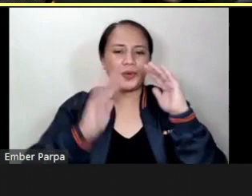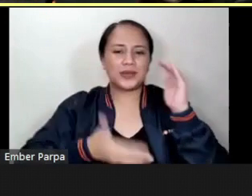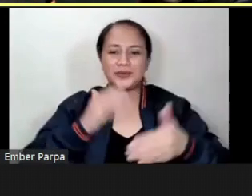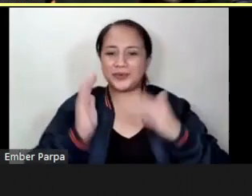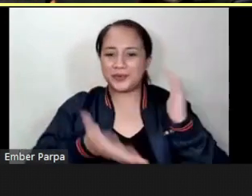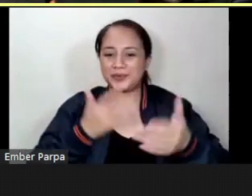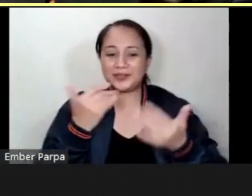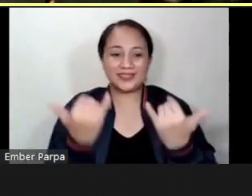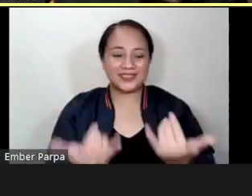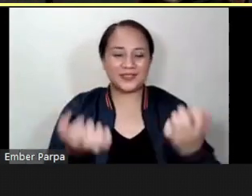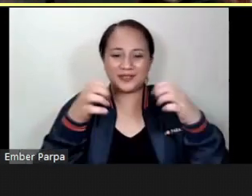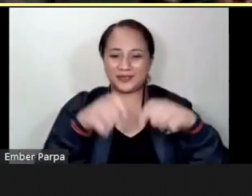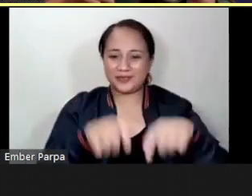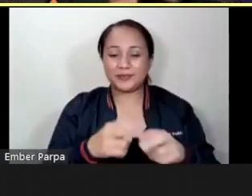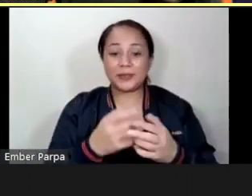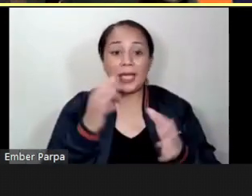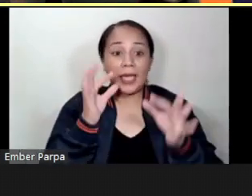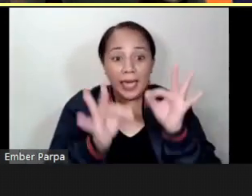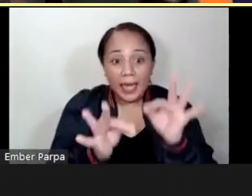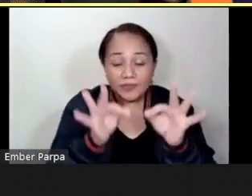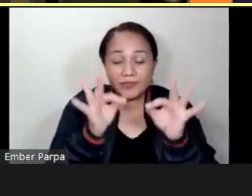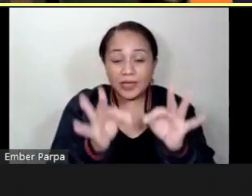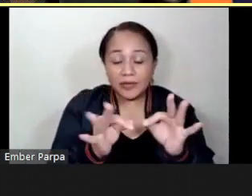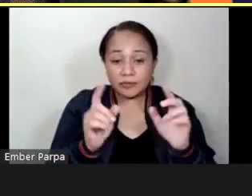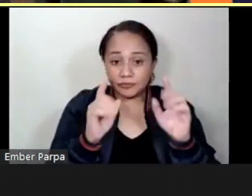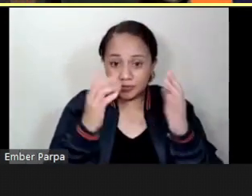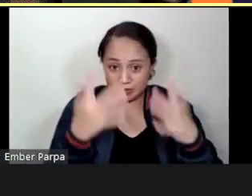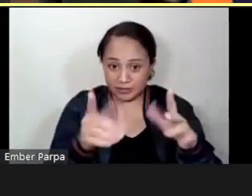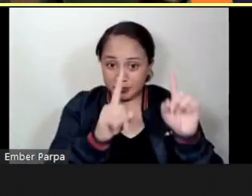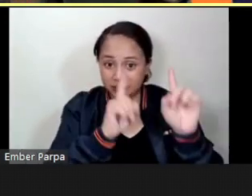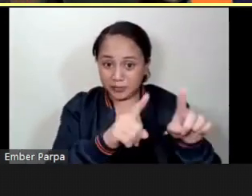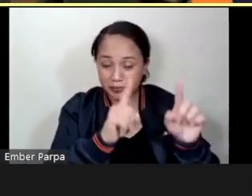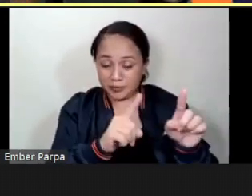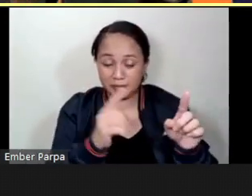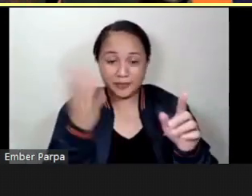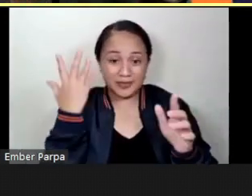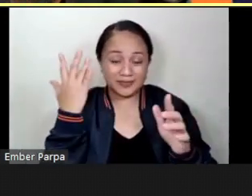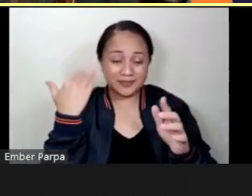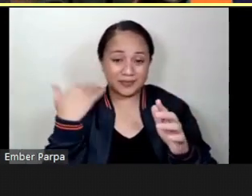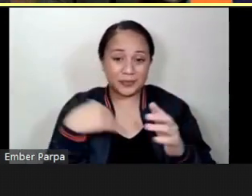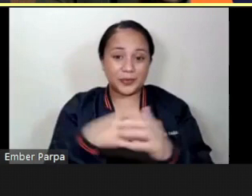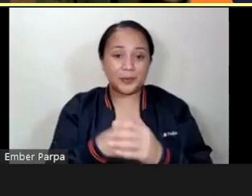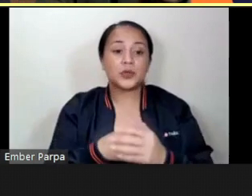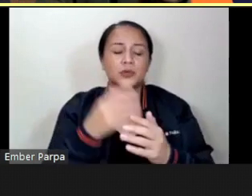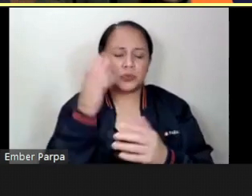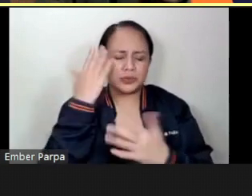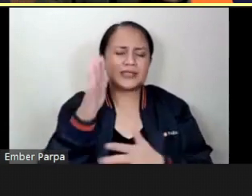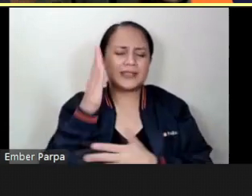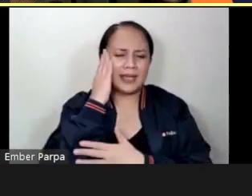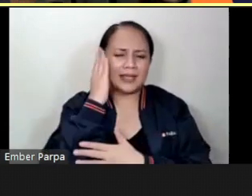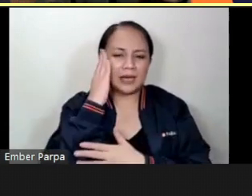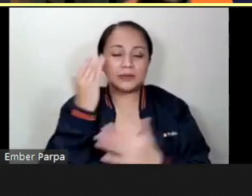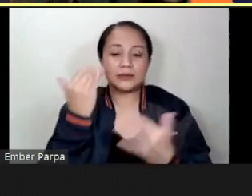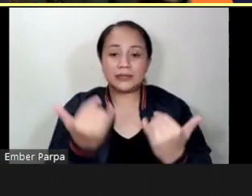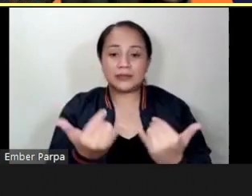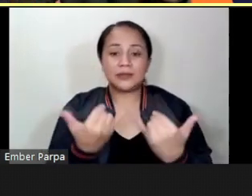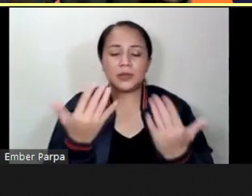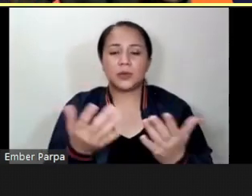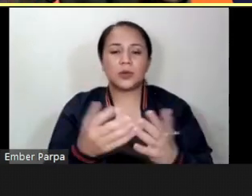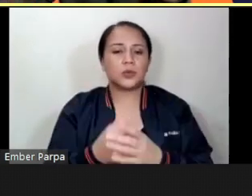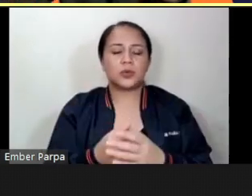to today's event. And if you've attended any of the last 7 webinars, then you know that this has been a